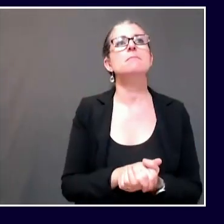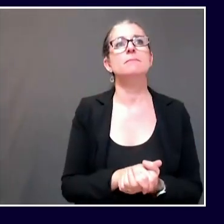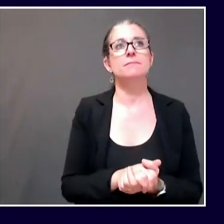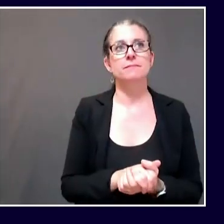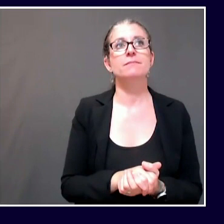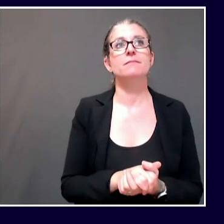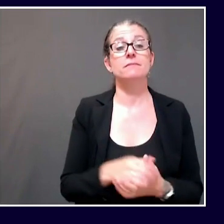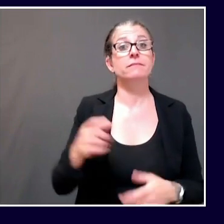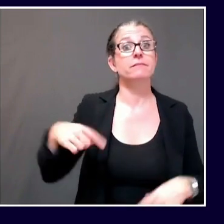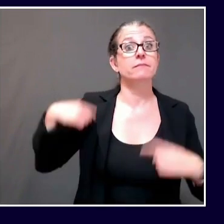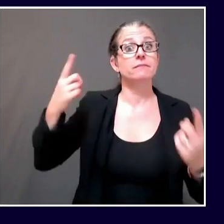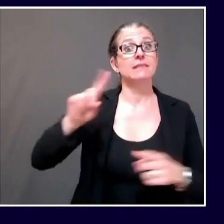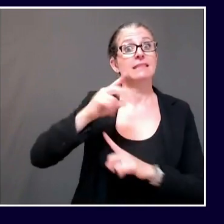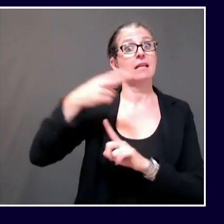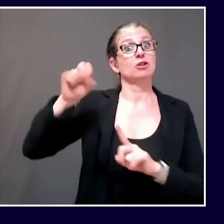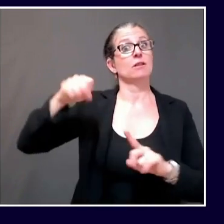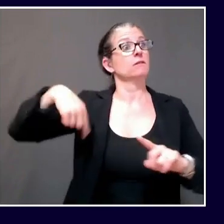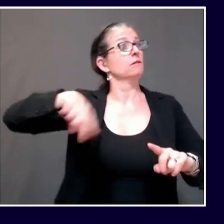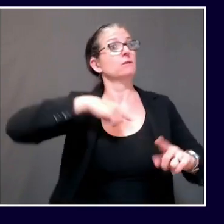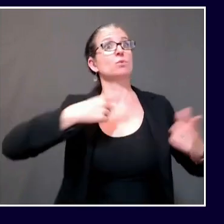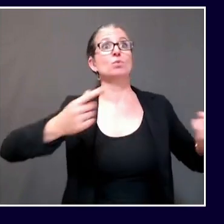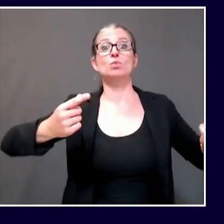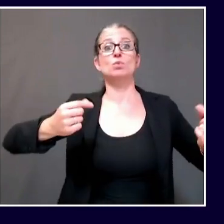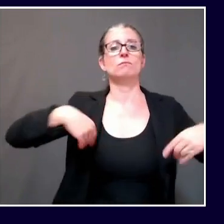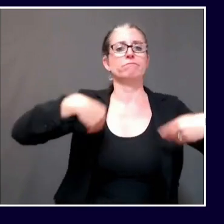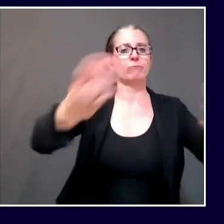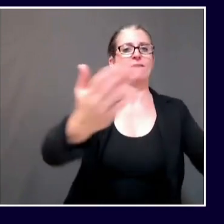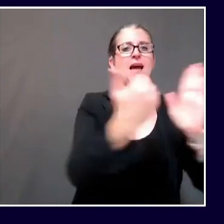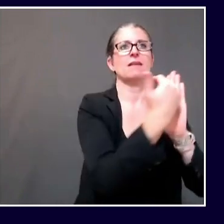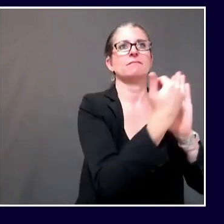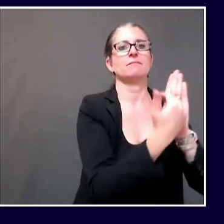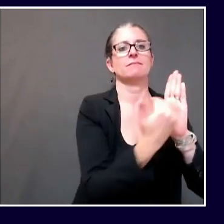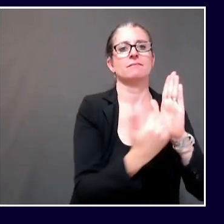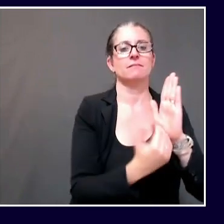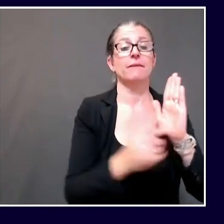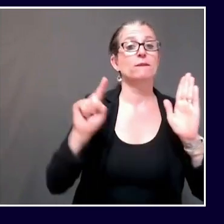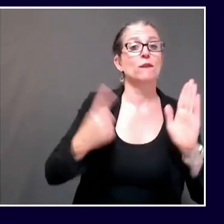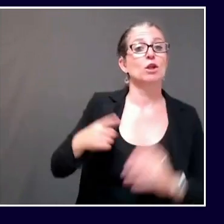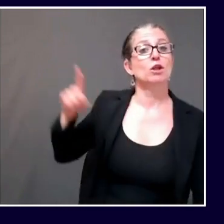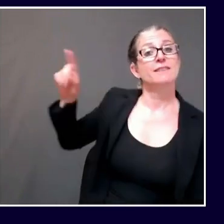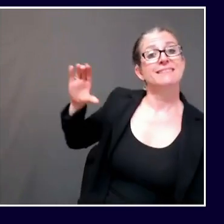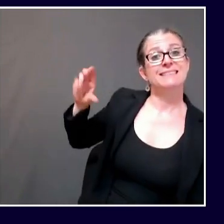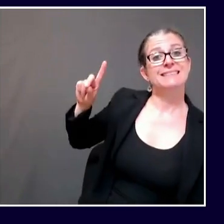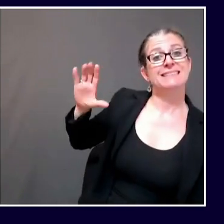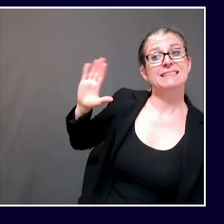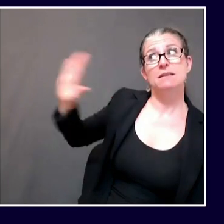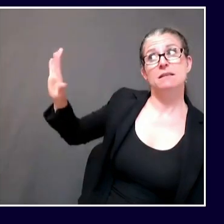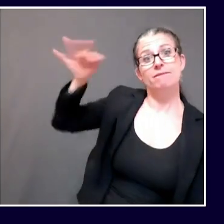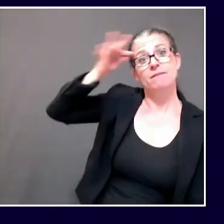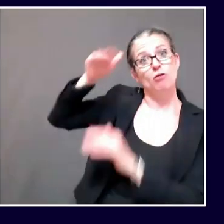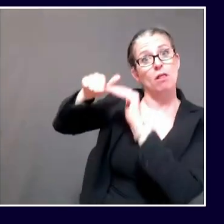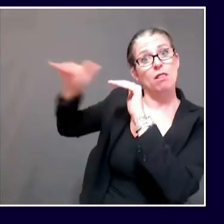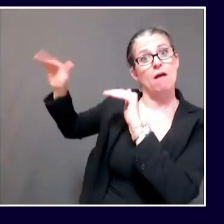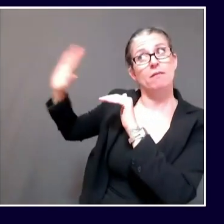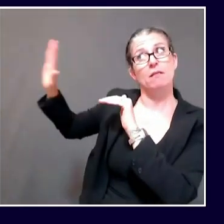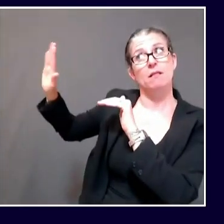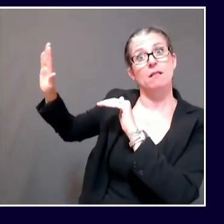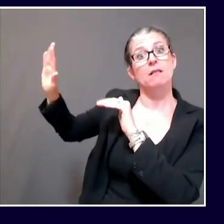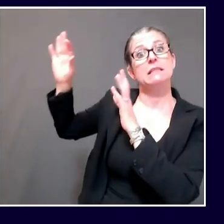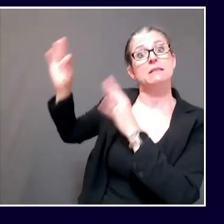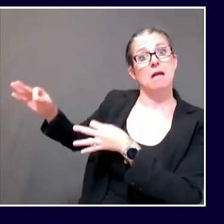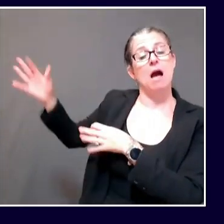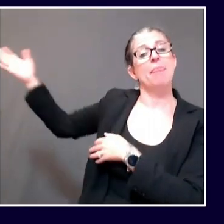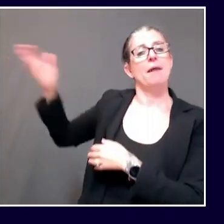all, if there is federal guidance, national guidance that is sufficient, we adopt it. We're not looking